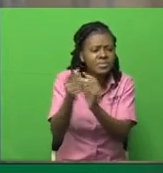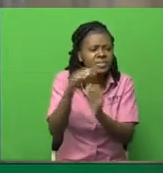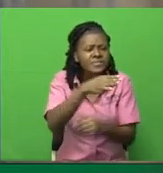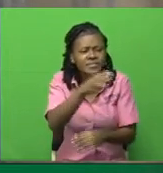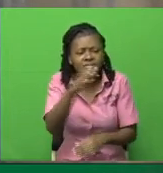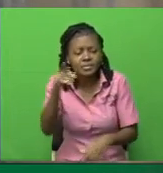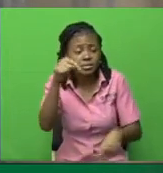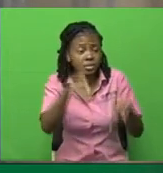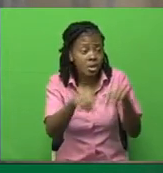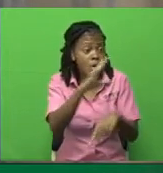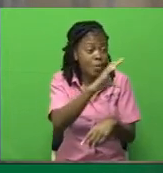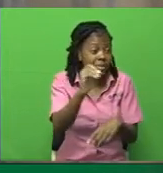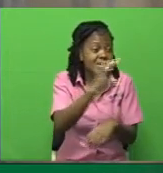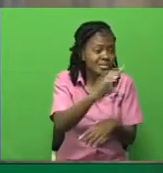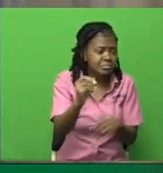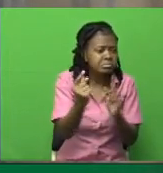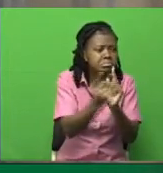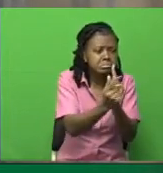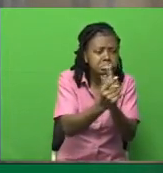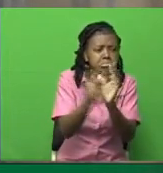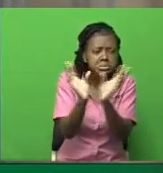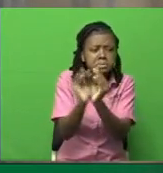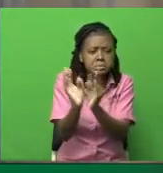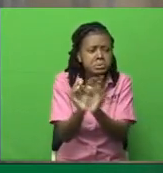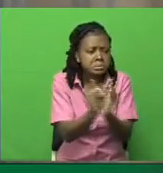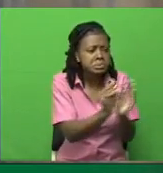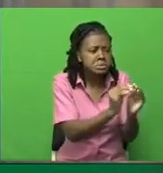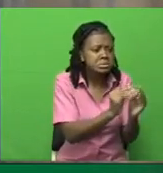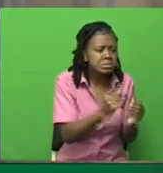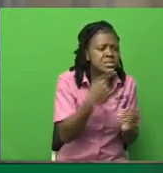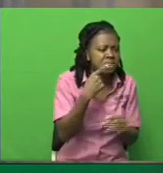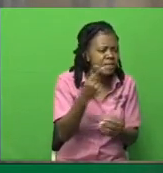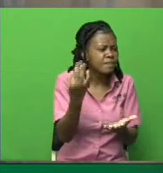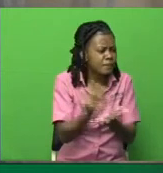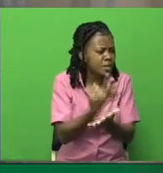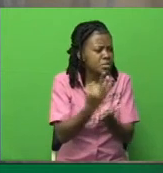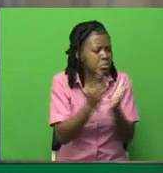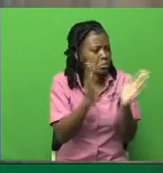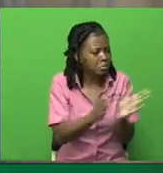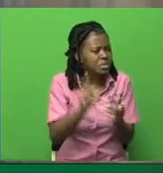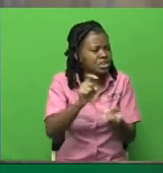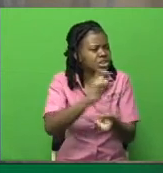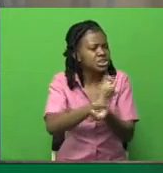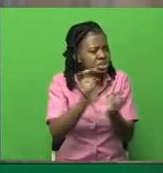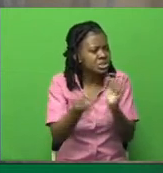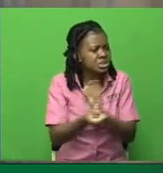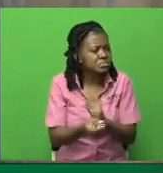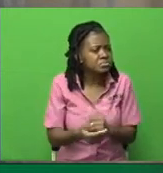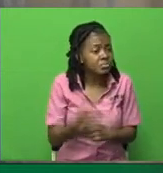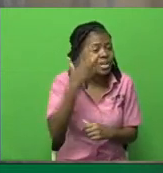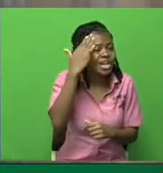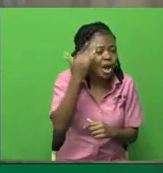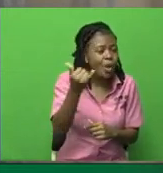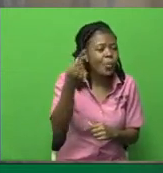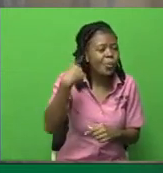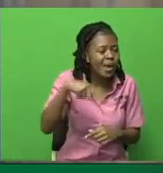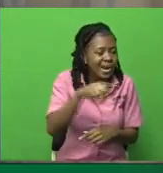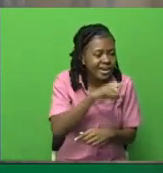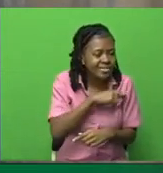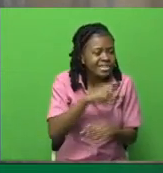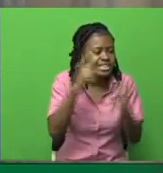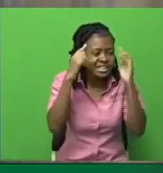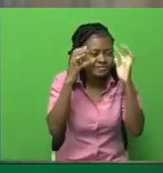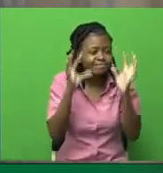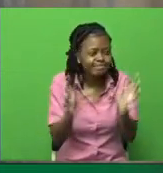government and they they asked for the fiscal reform and because of that we introduced a range of incentives